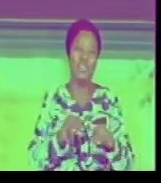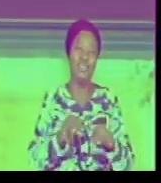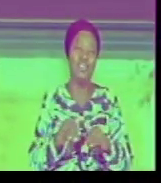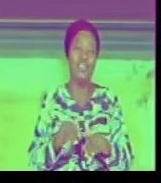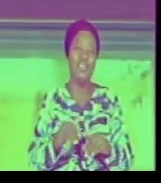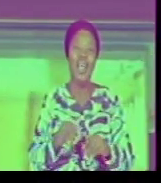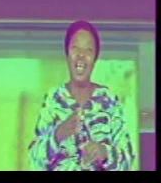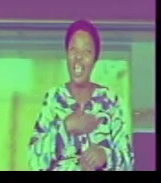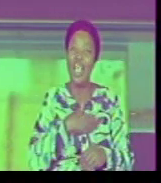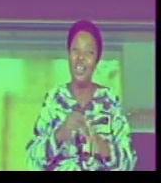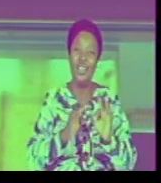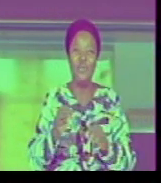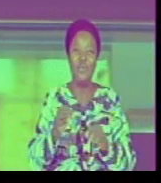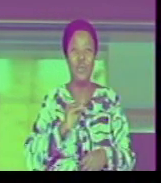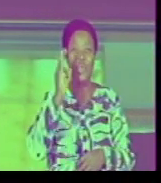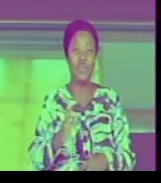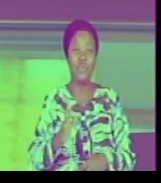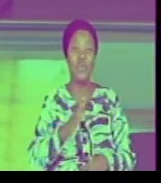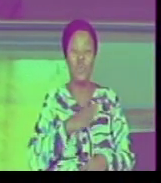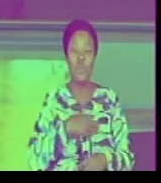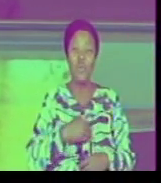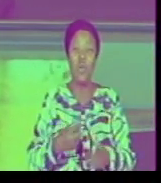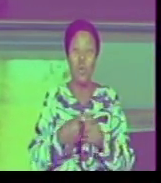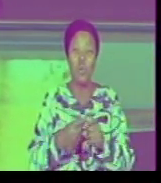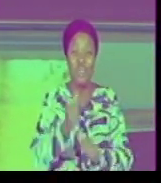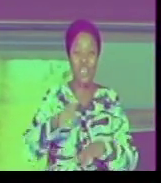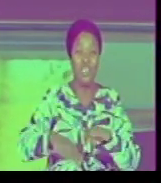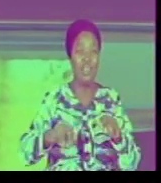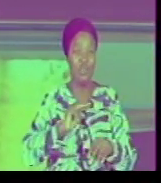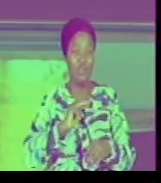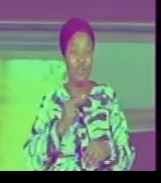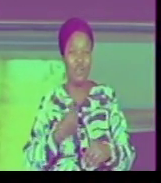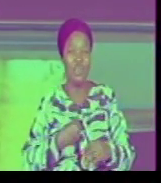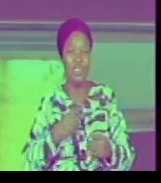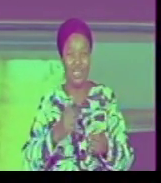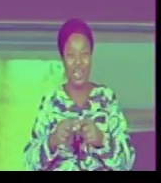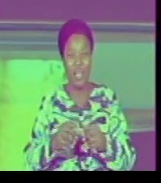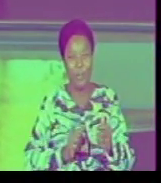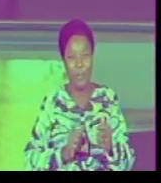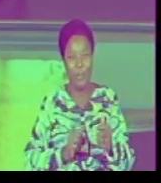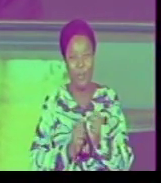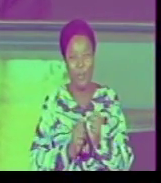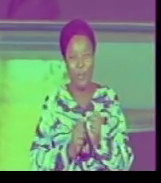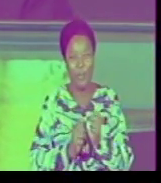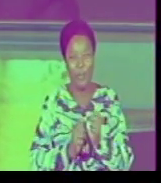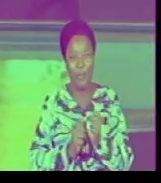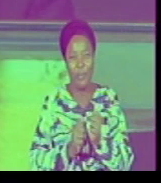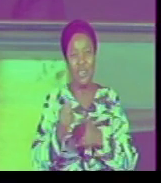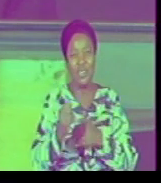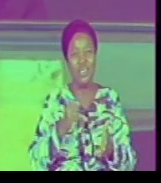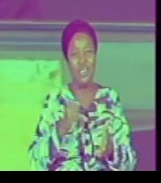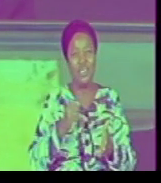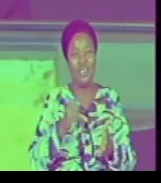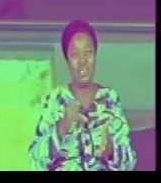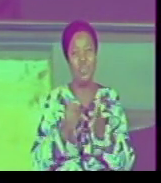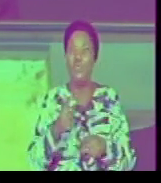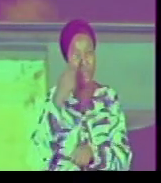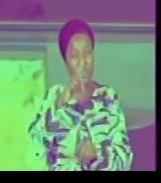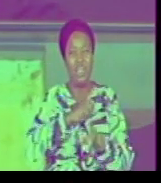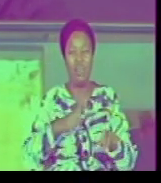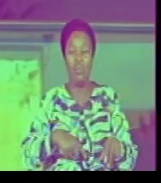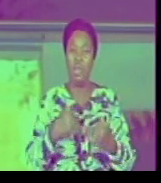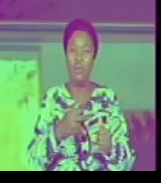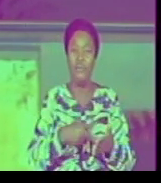I said, I pass it on to you. You will work for the Lord. And look at this, look at verse 3. It says, for